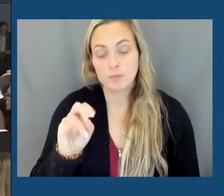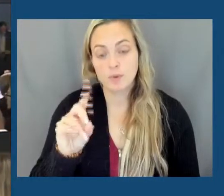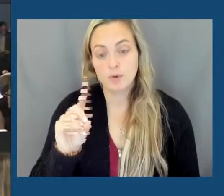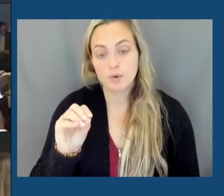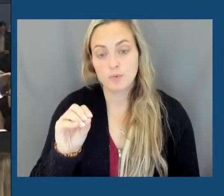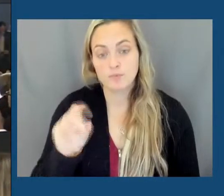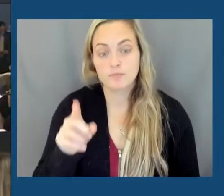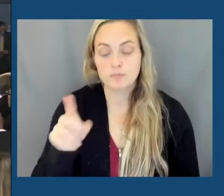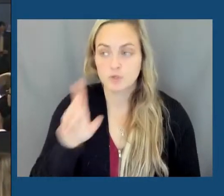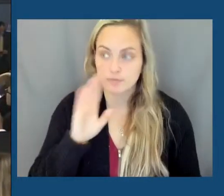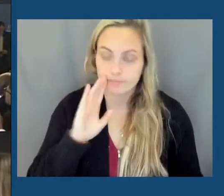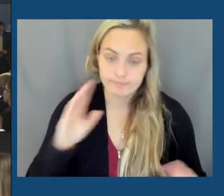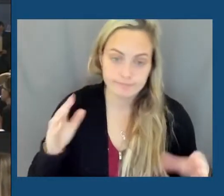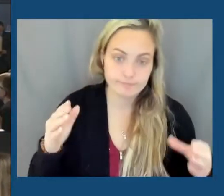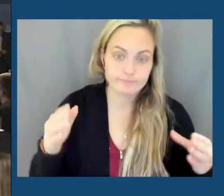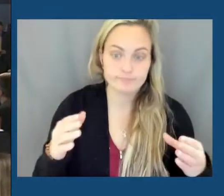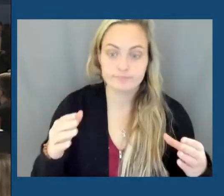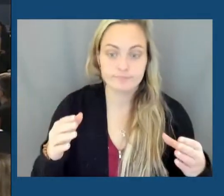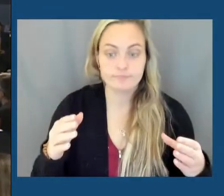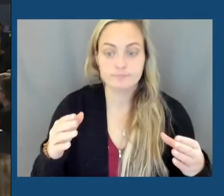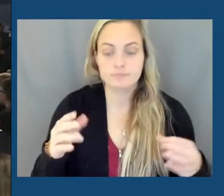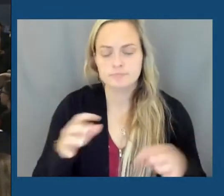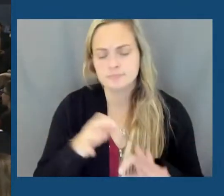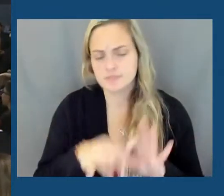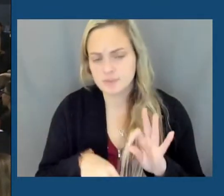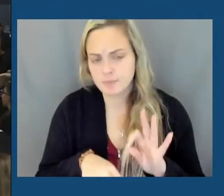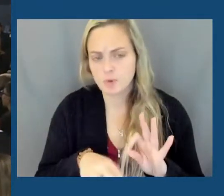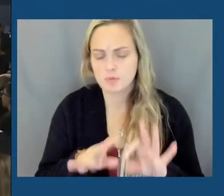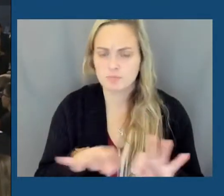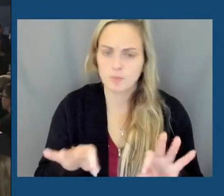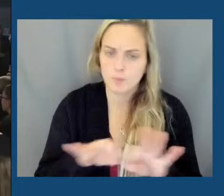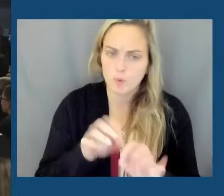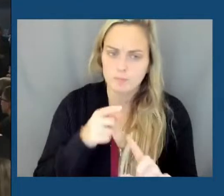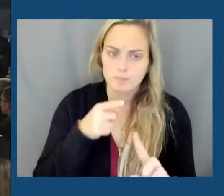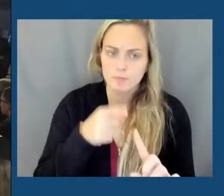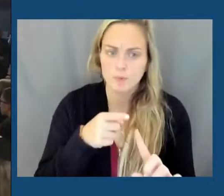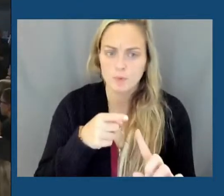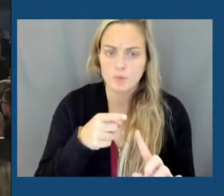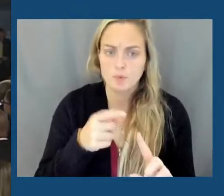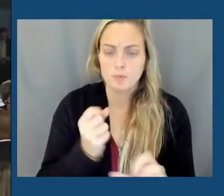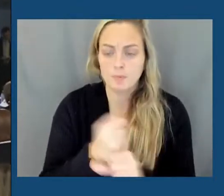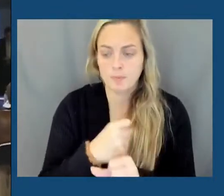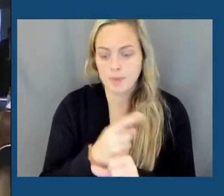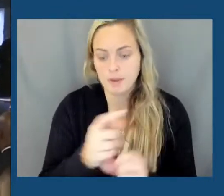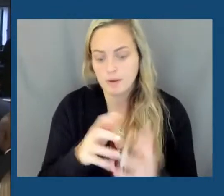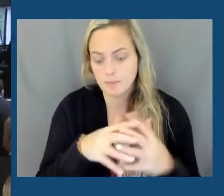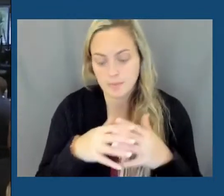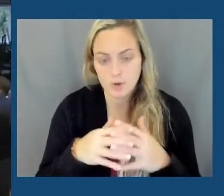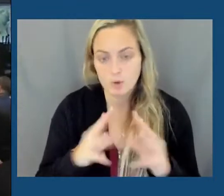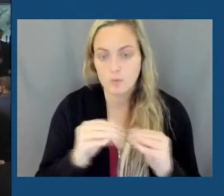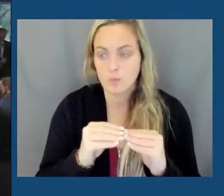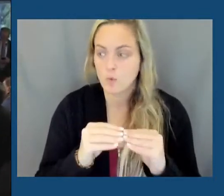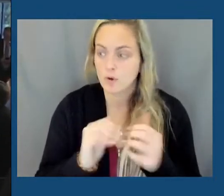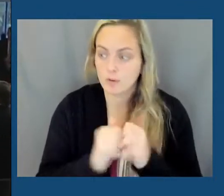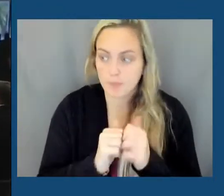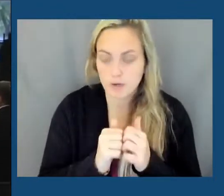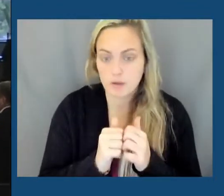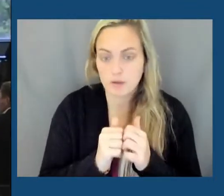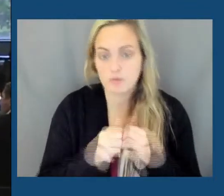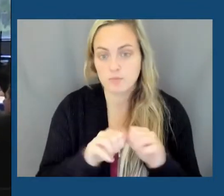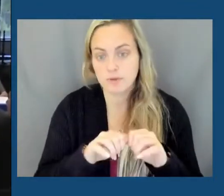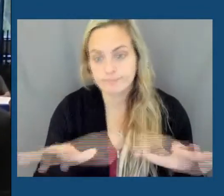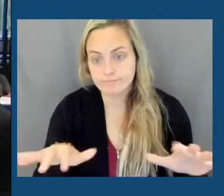is focused on a simple but vital mission: make America more competitive by spurring